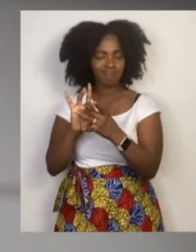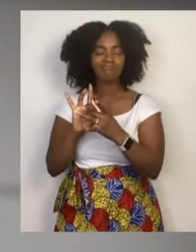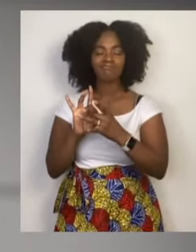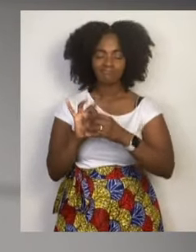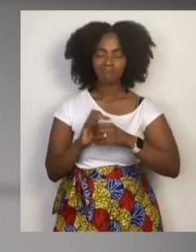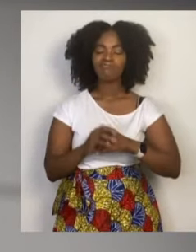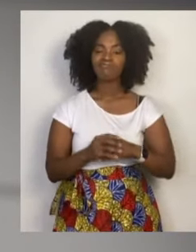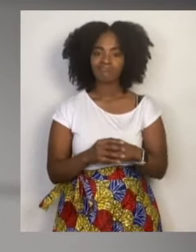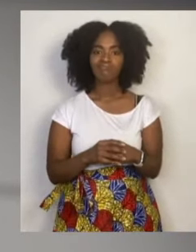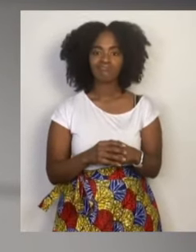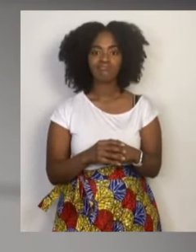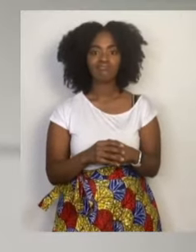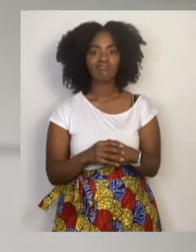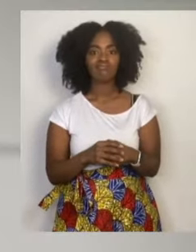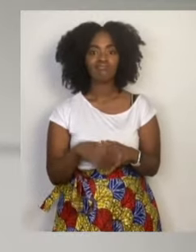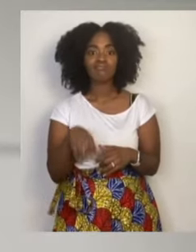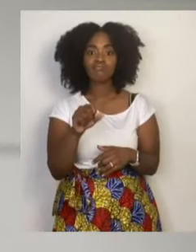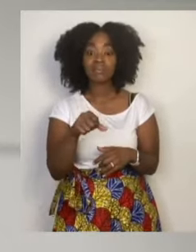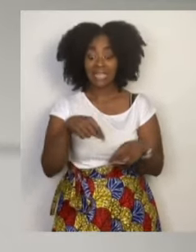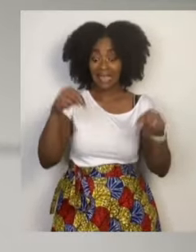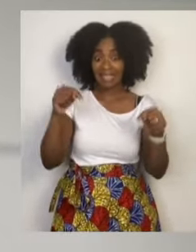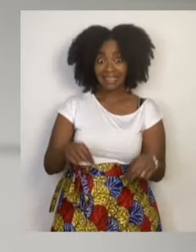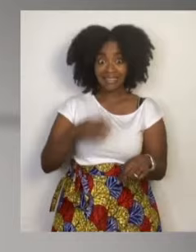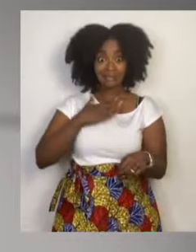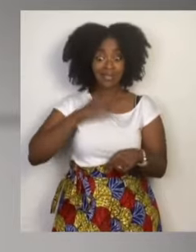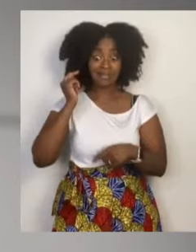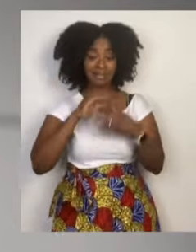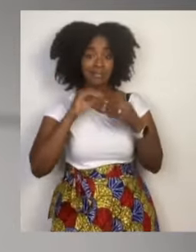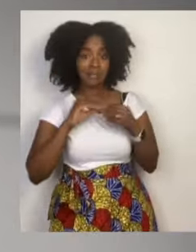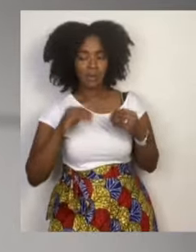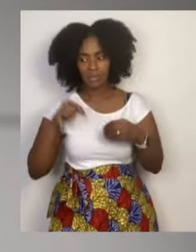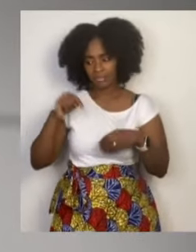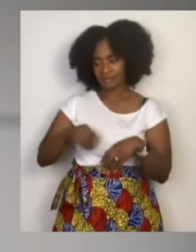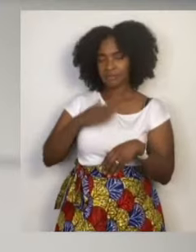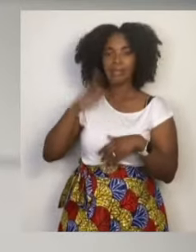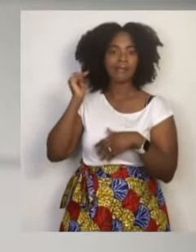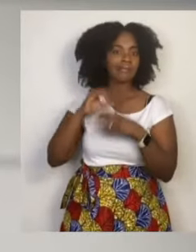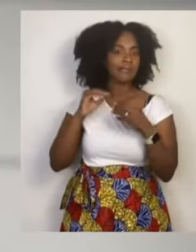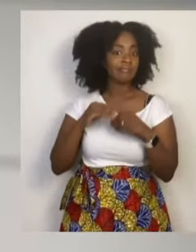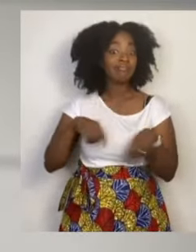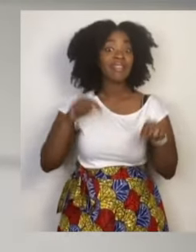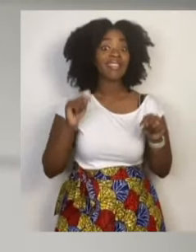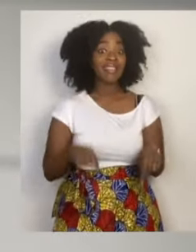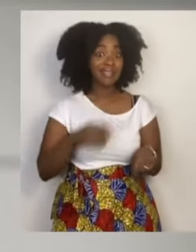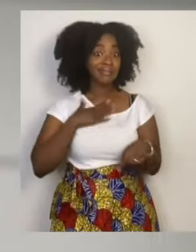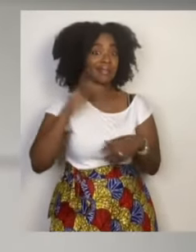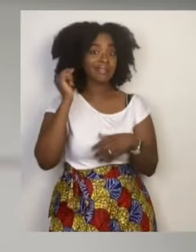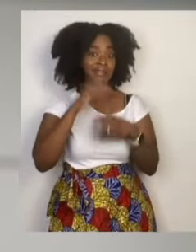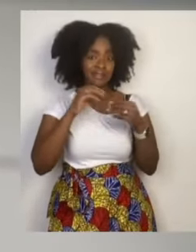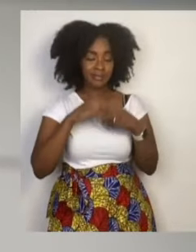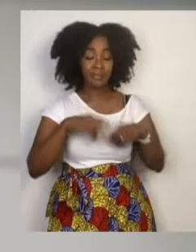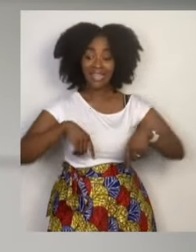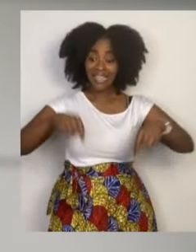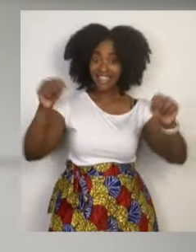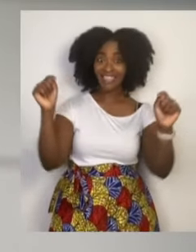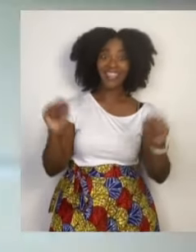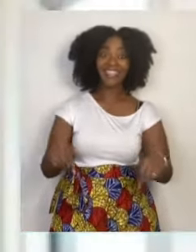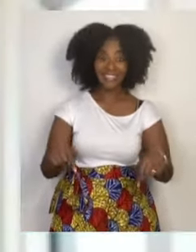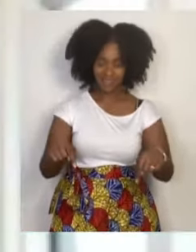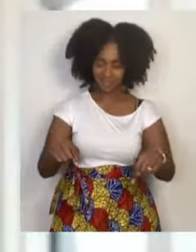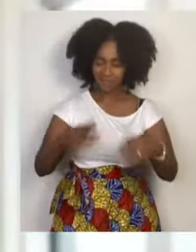This is my testimony. This is my testimony. This is my testimony. This is my